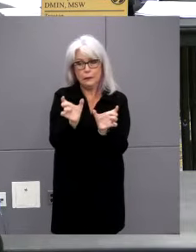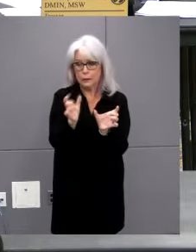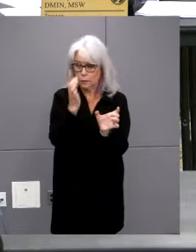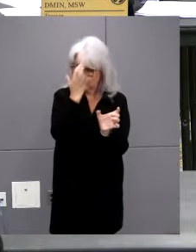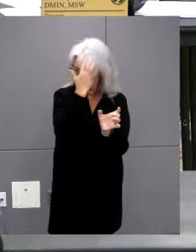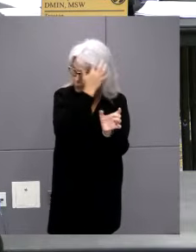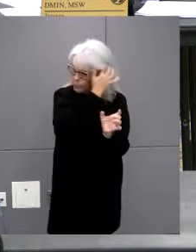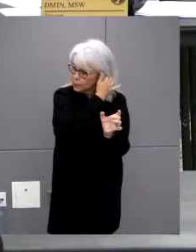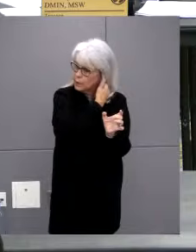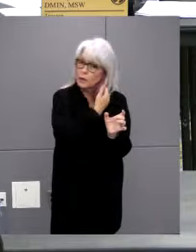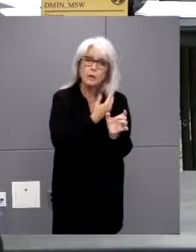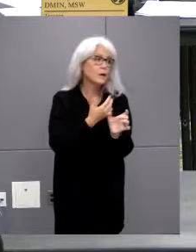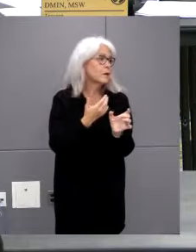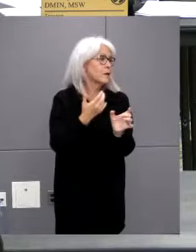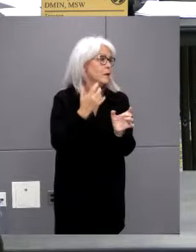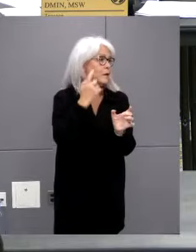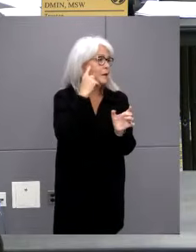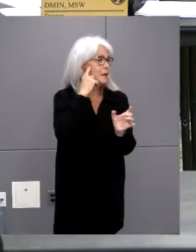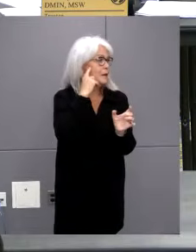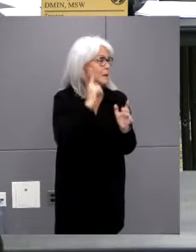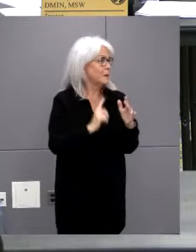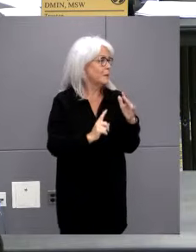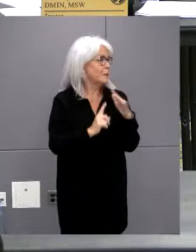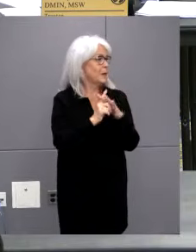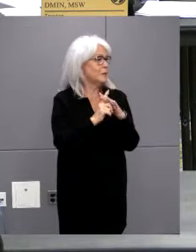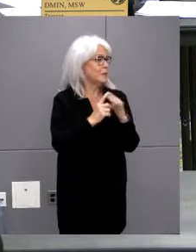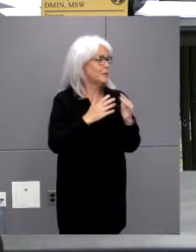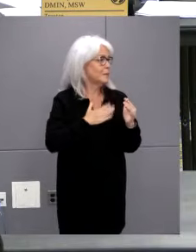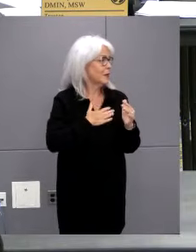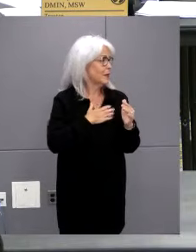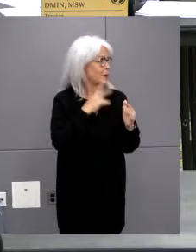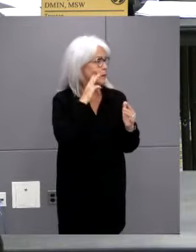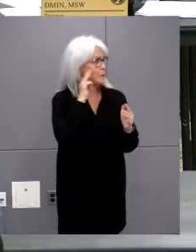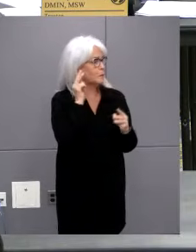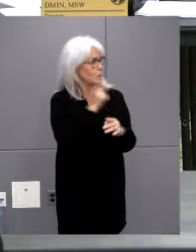you just happen to come into my field of vision.